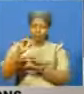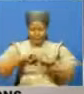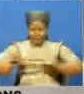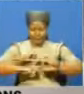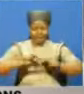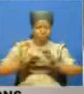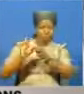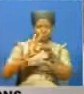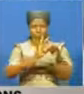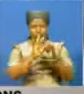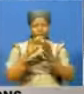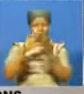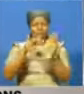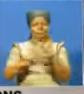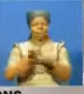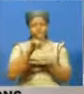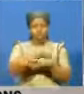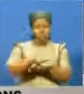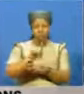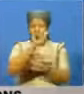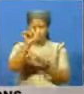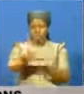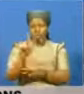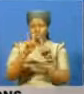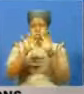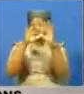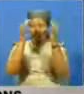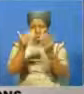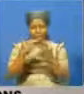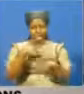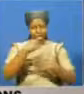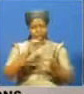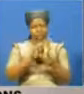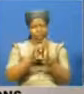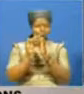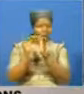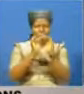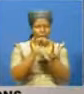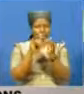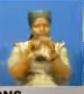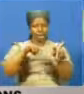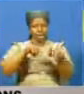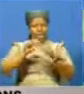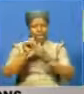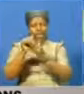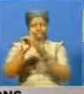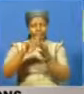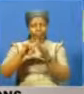domestic, regional and global interests such as democracy, governance and human rights.